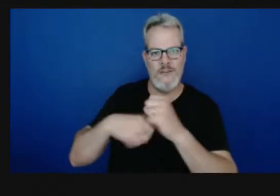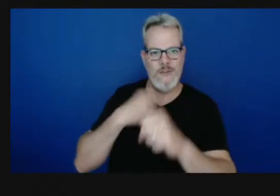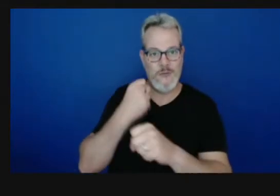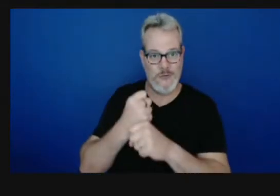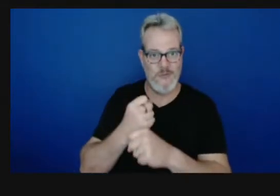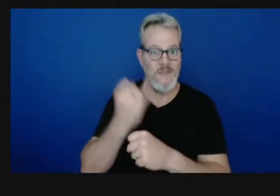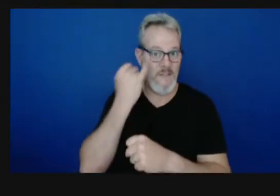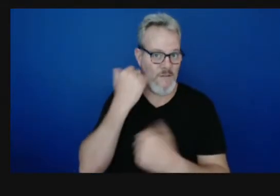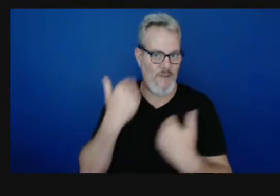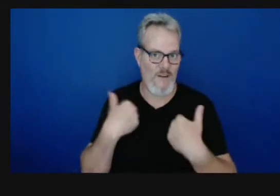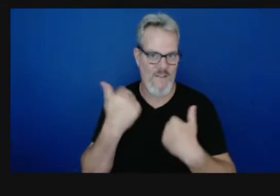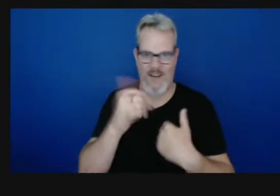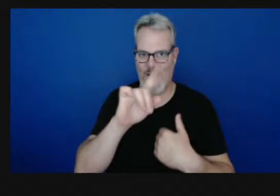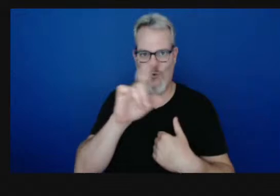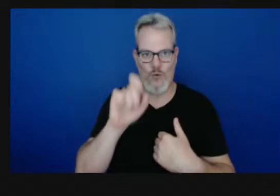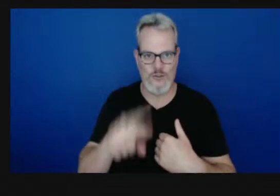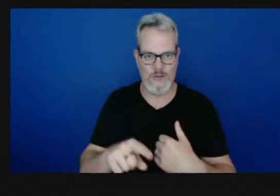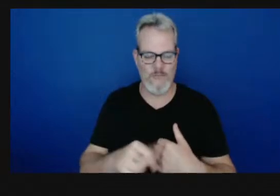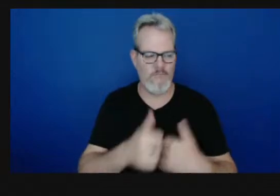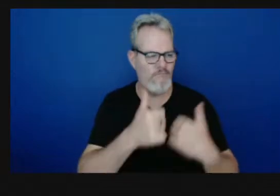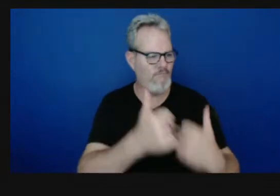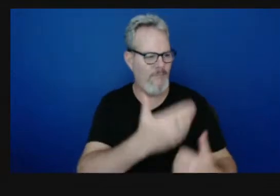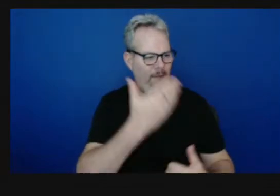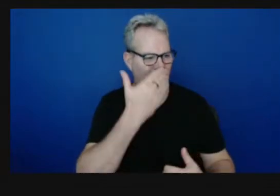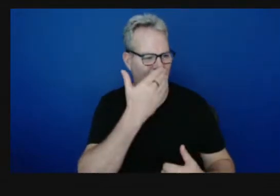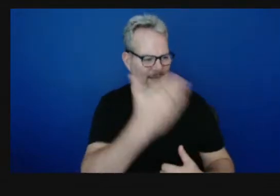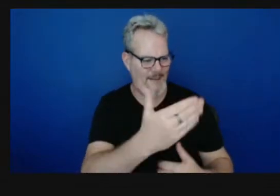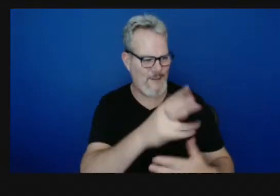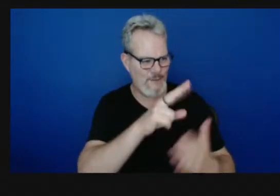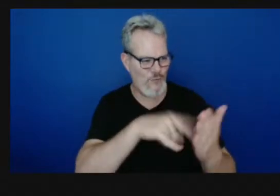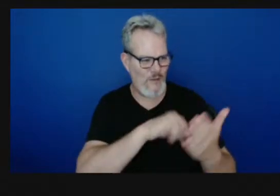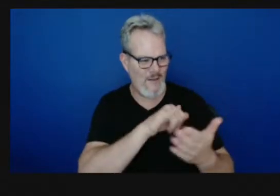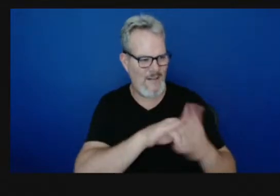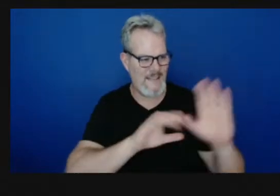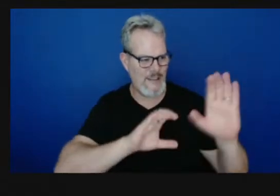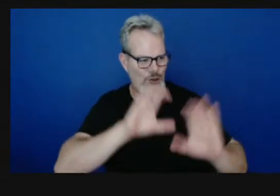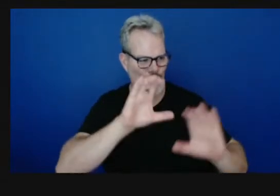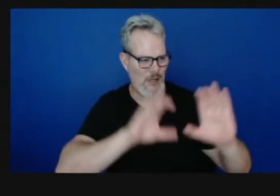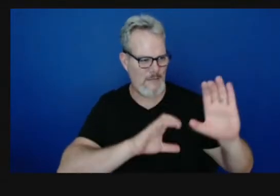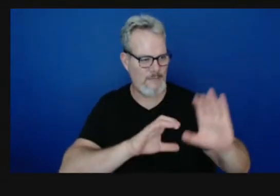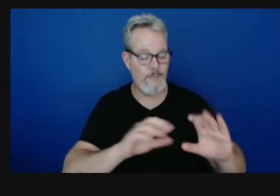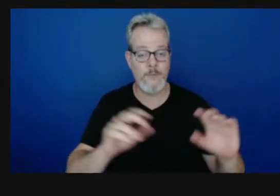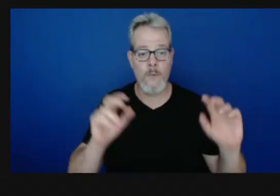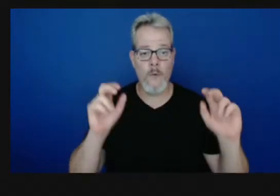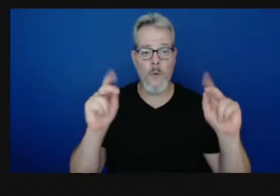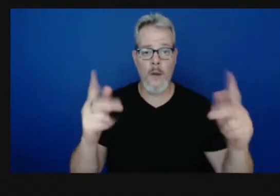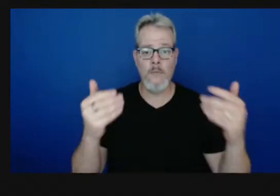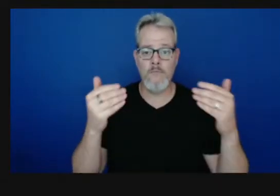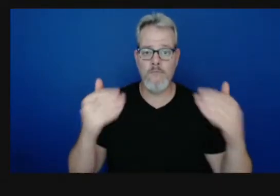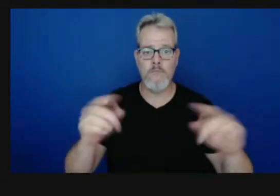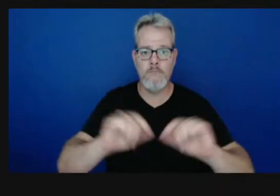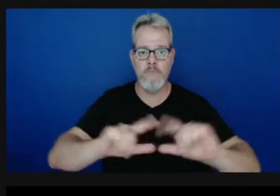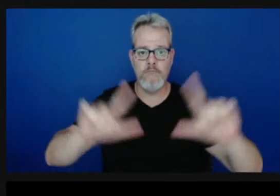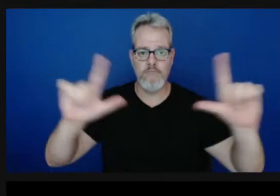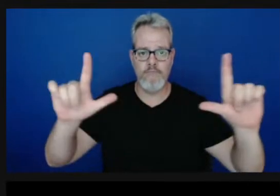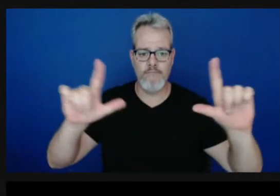Yeah, thanks, Dane, for leading that discussion on the chat there. All right, so let's switch our screen around